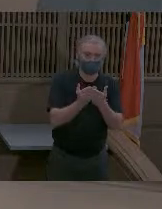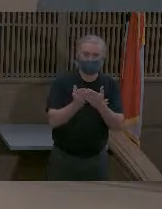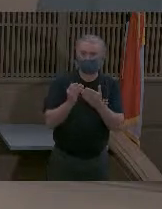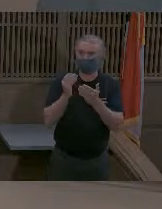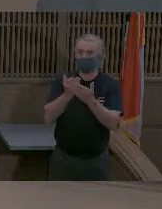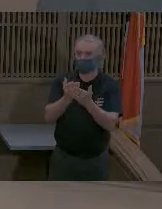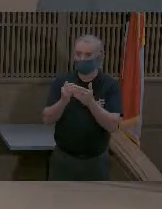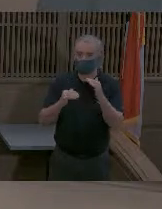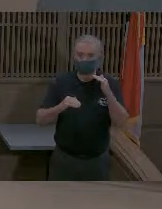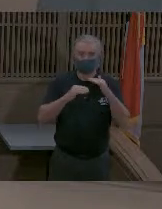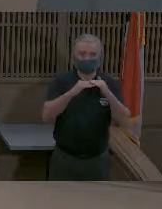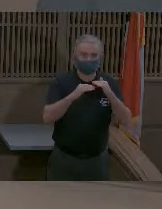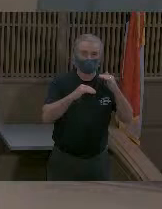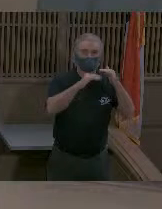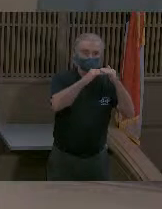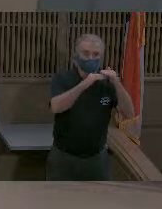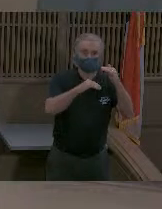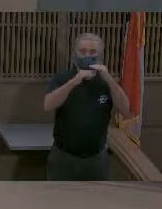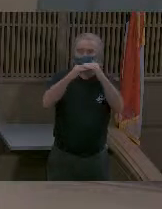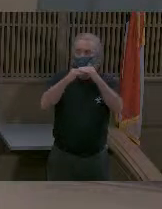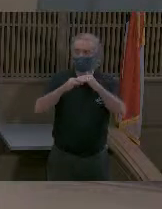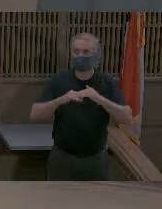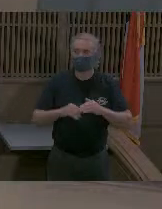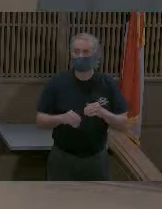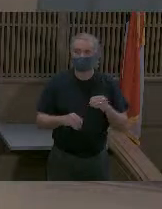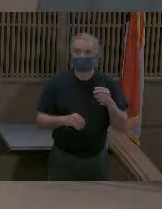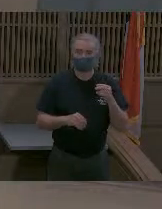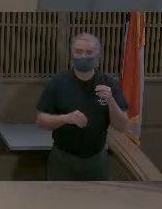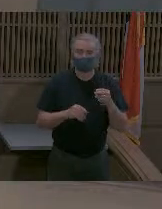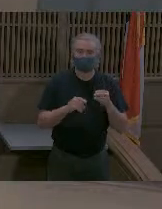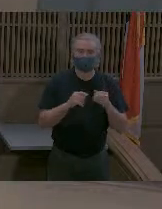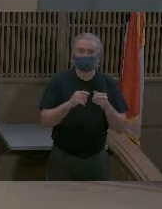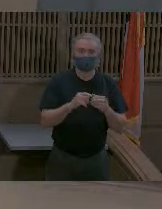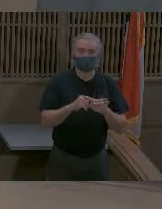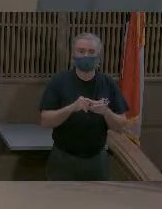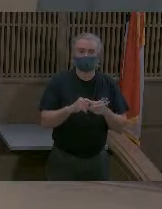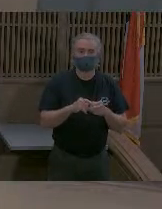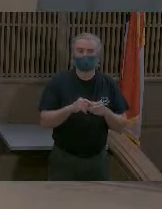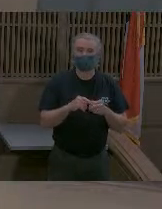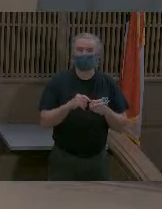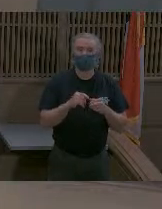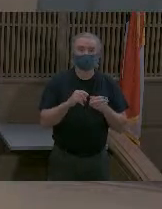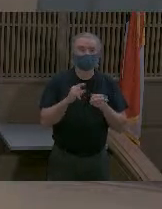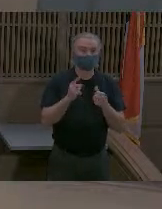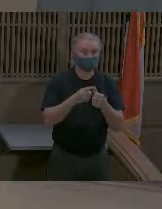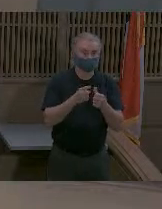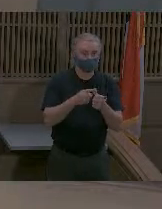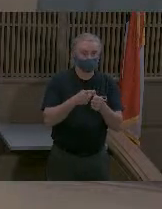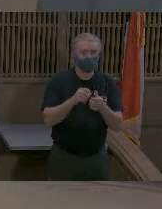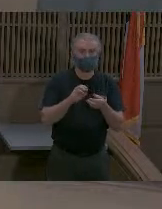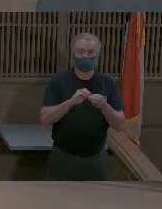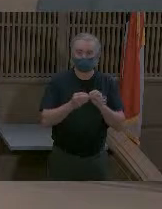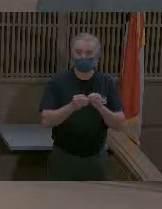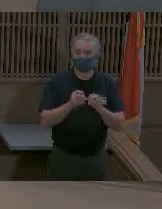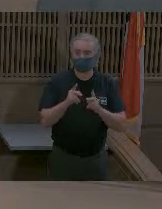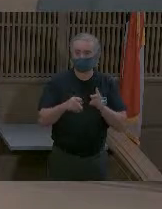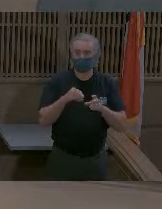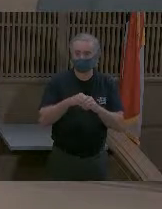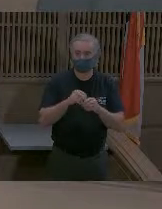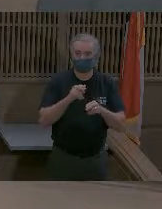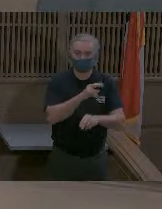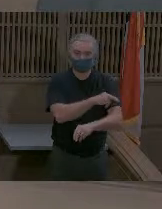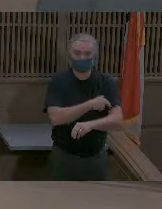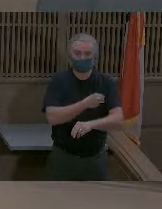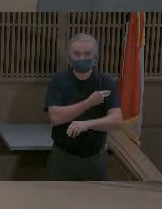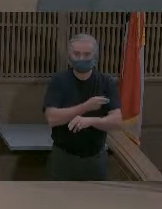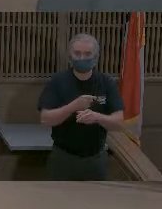in the community. Two of those are the census of the local hospitals, and another is the